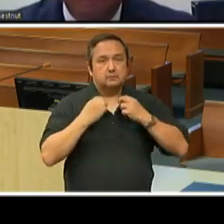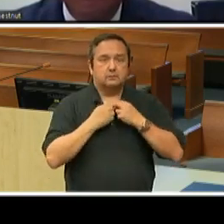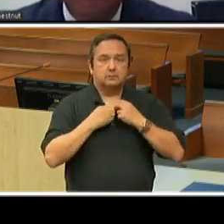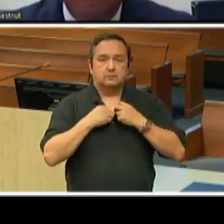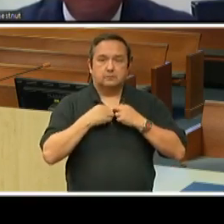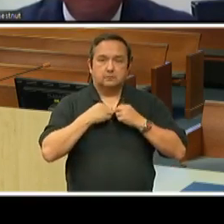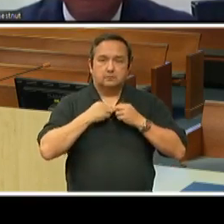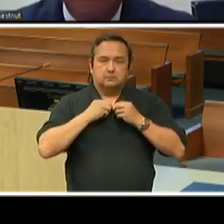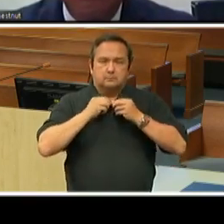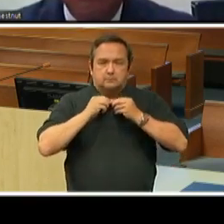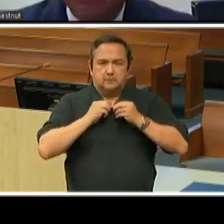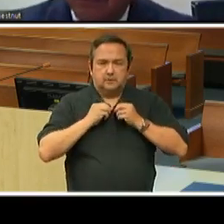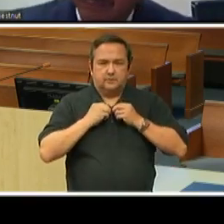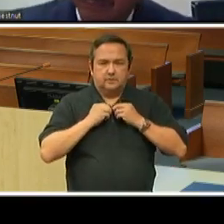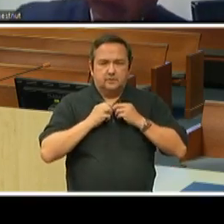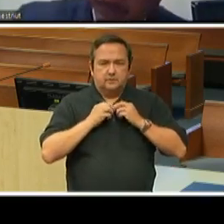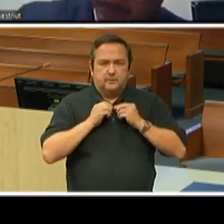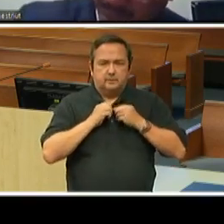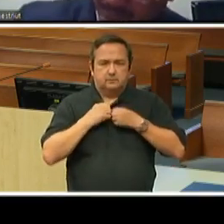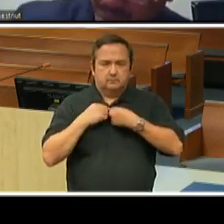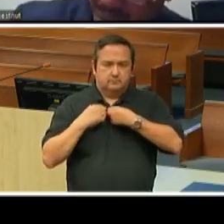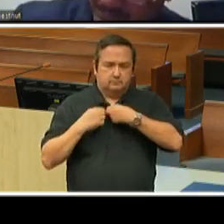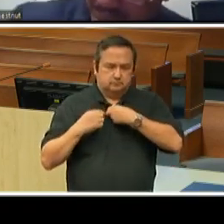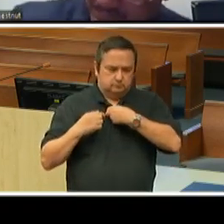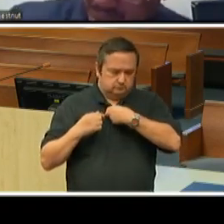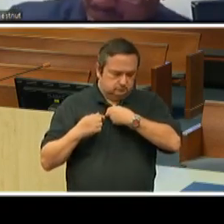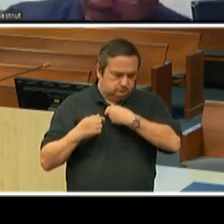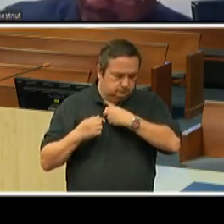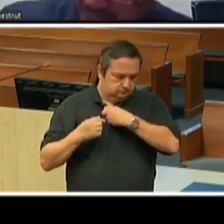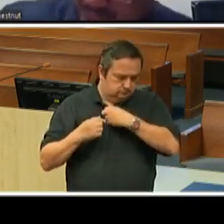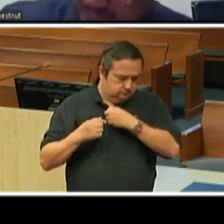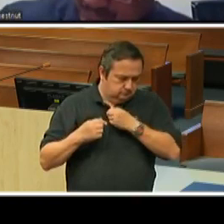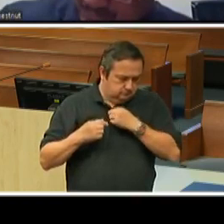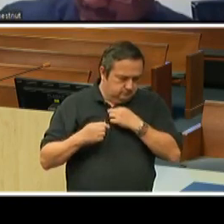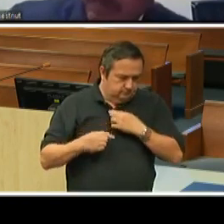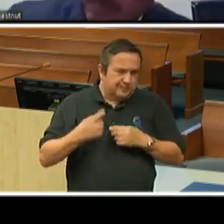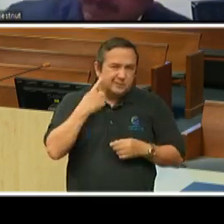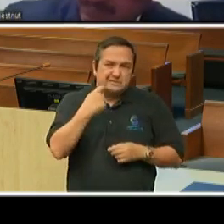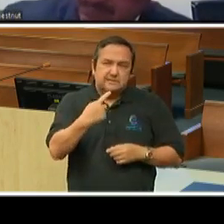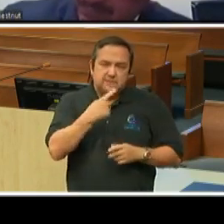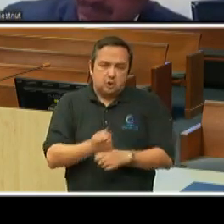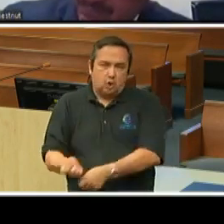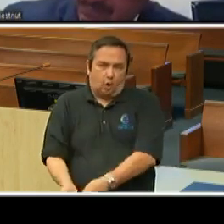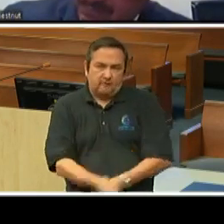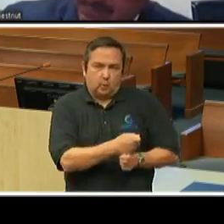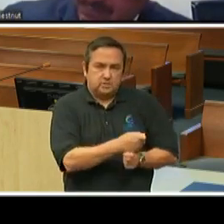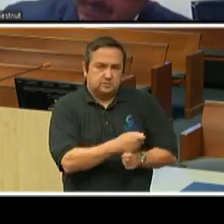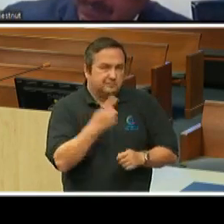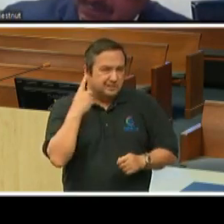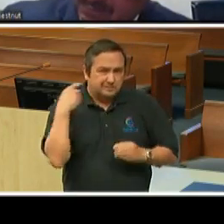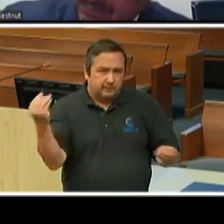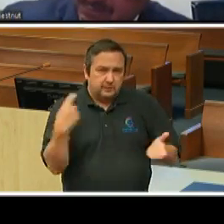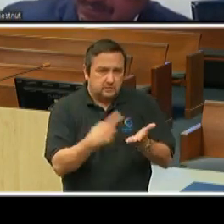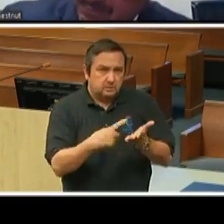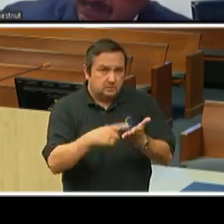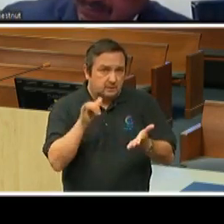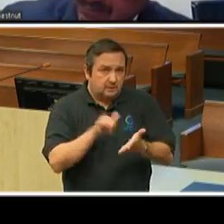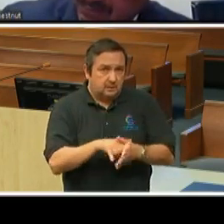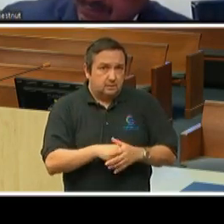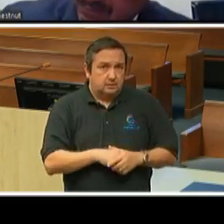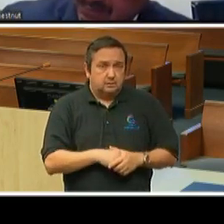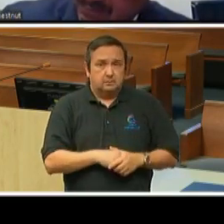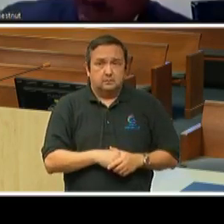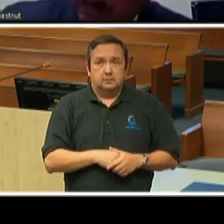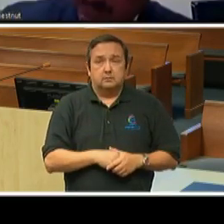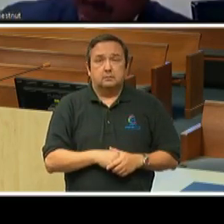Madam Manager. Commissioner Cornell brought up golf courses, but I did not hear any discussion on that, on